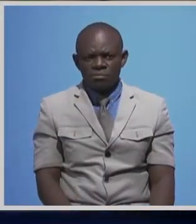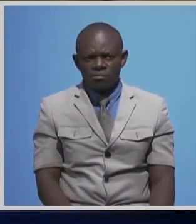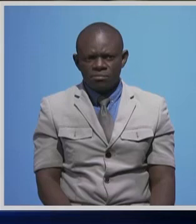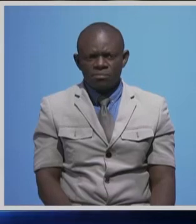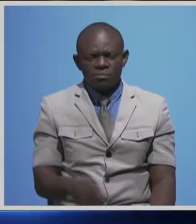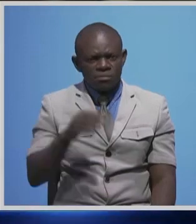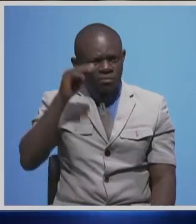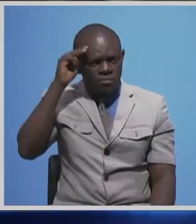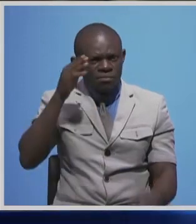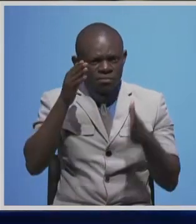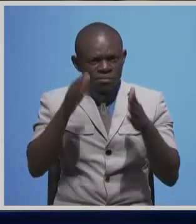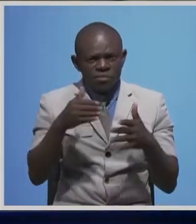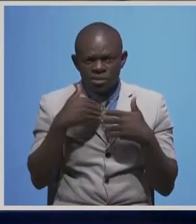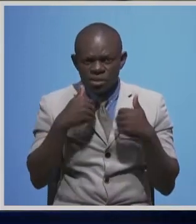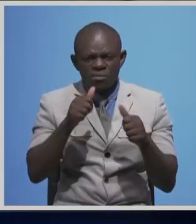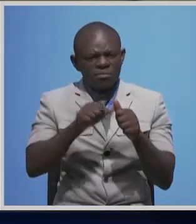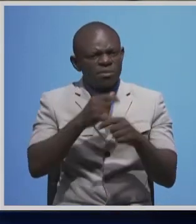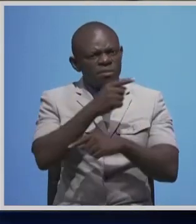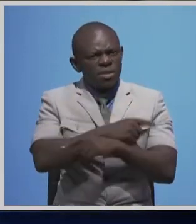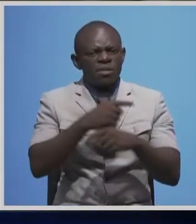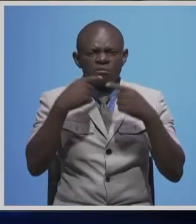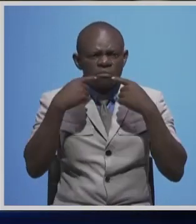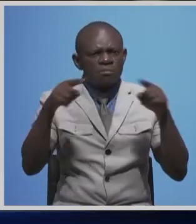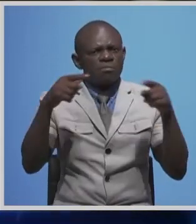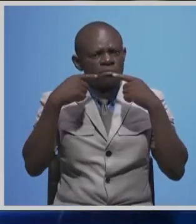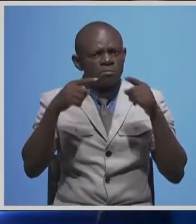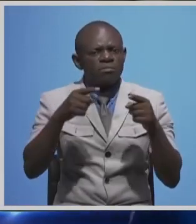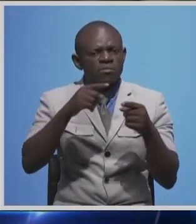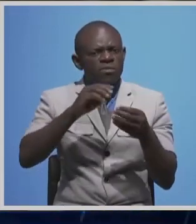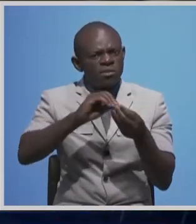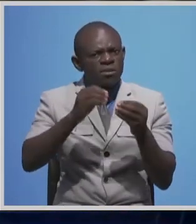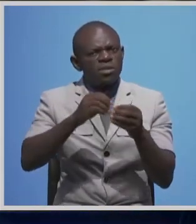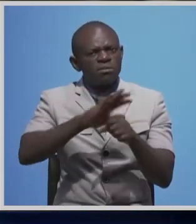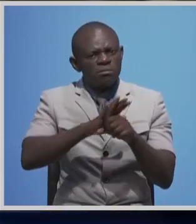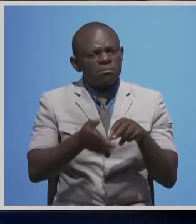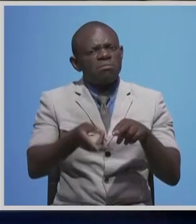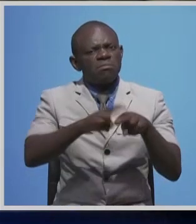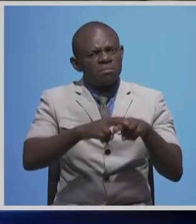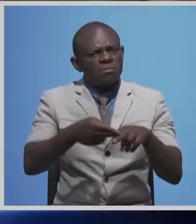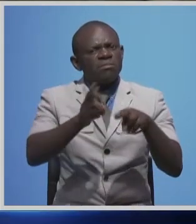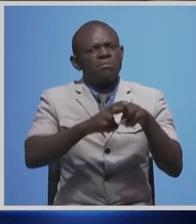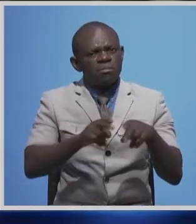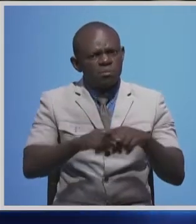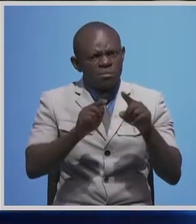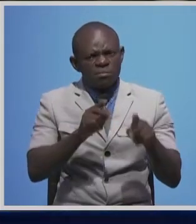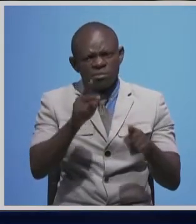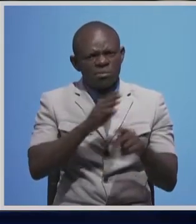updates to all of us, and the numbers, the way they are increasing, and seeing the behavior from our colleagues out